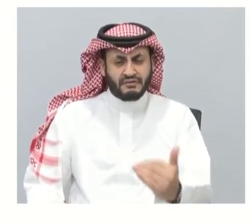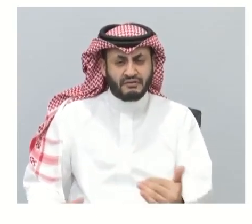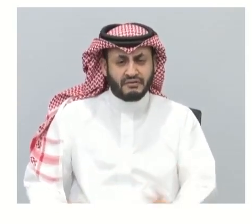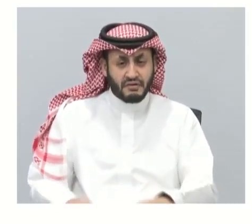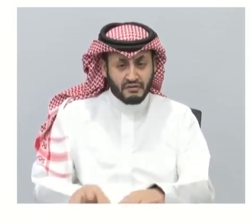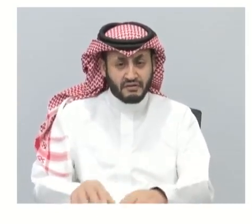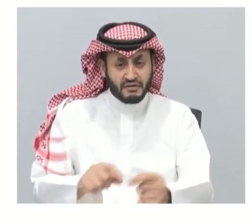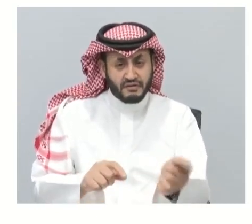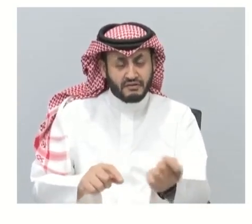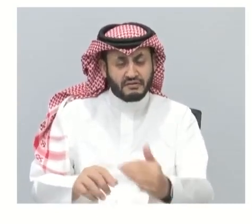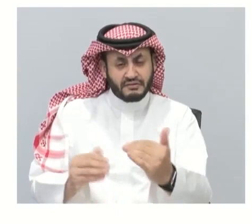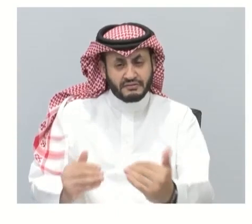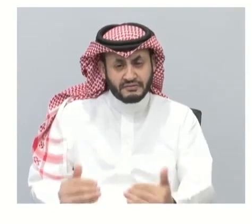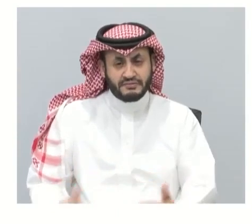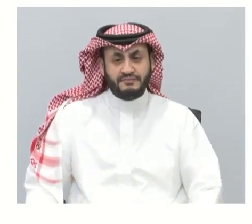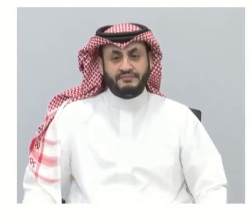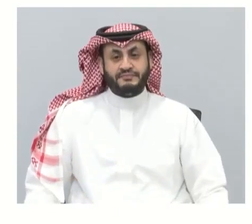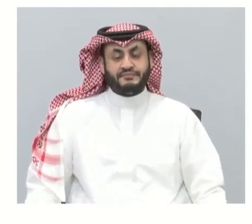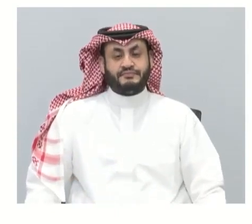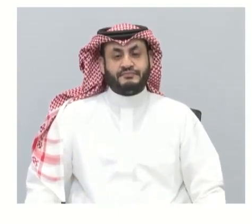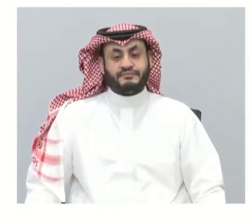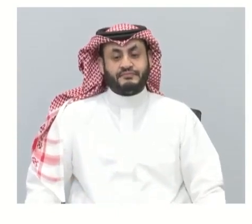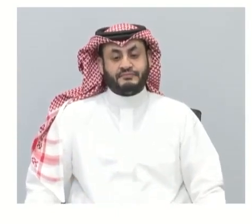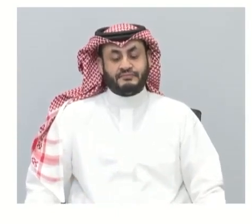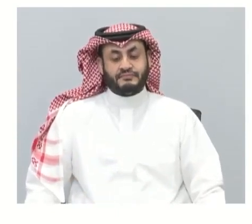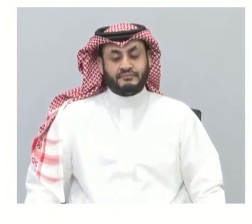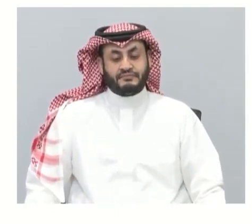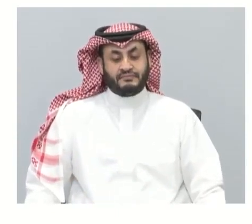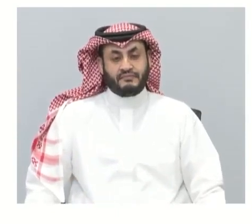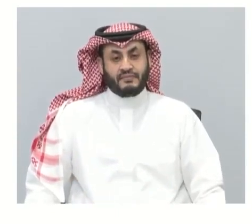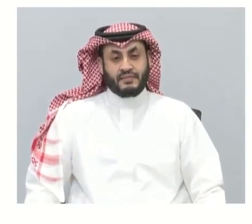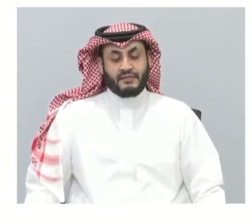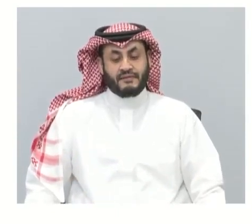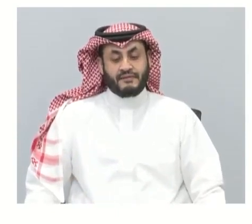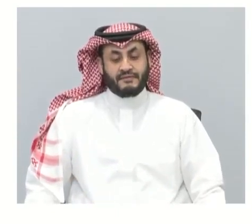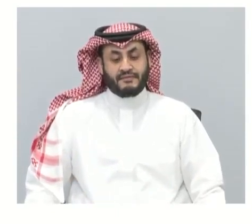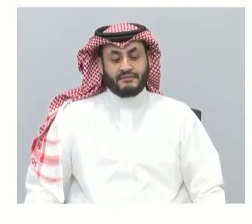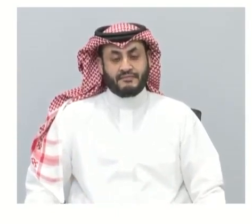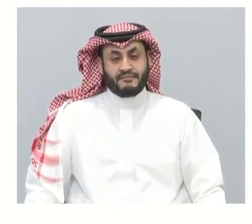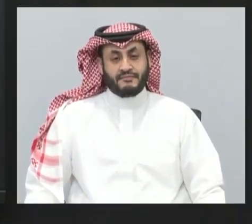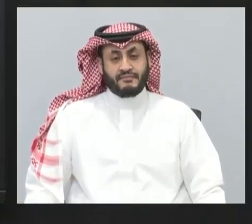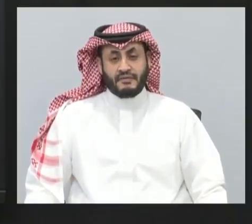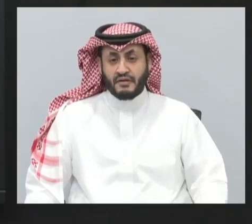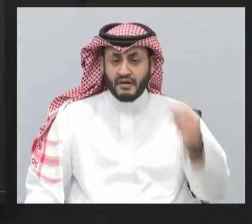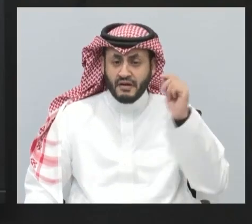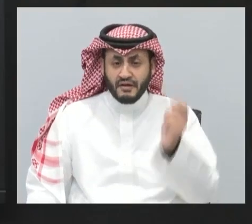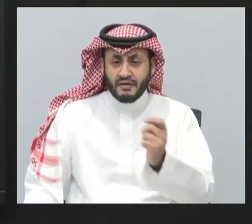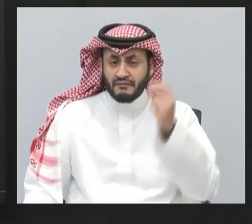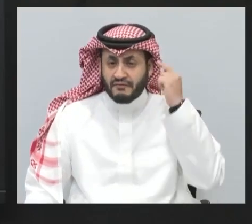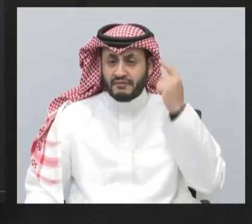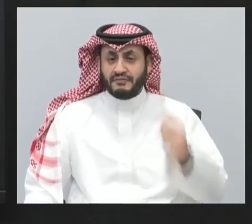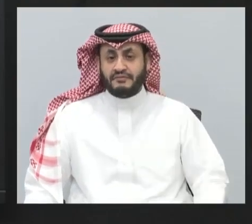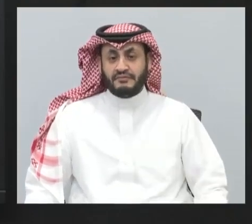I started word processing. Okay, so here, what do you think the writer believes? Is